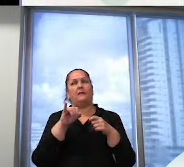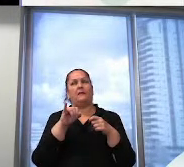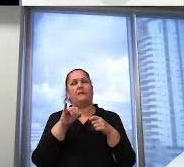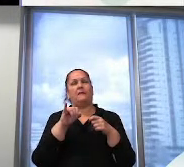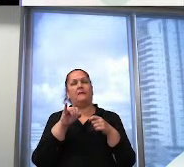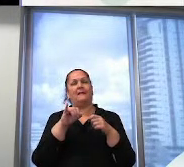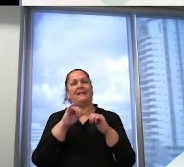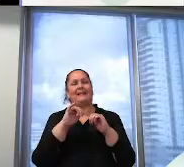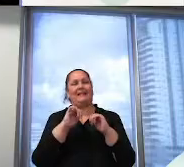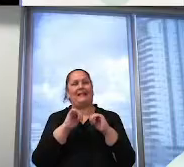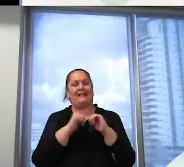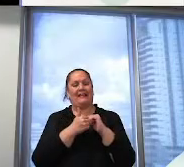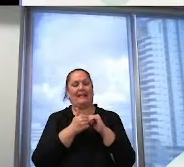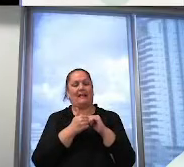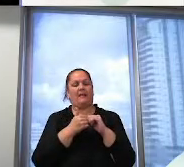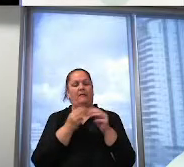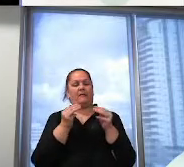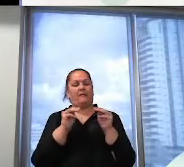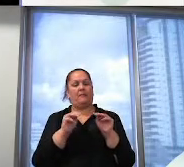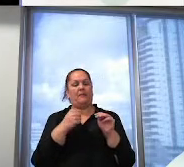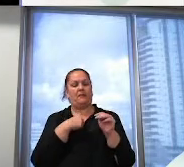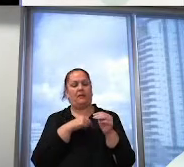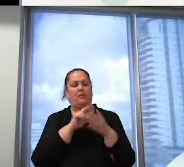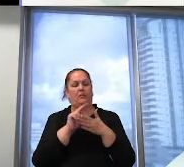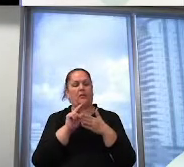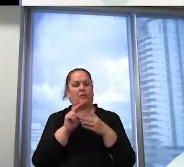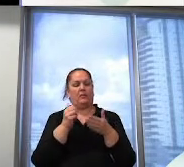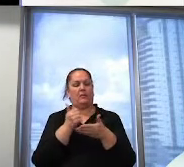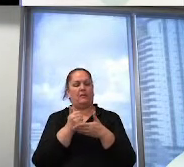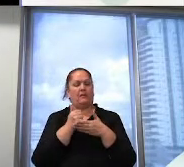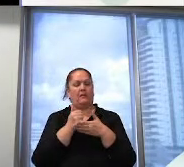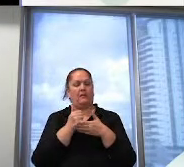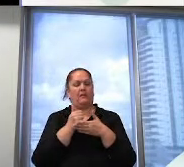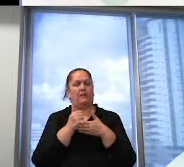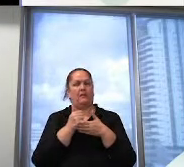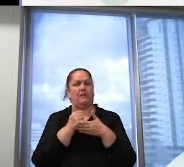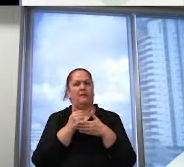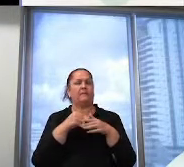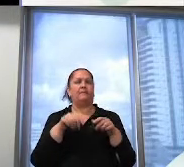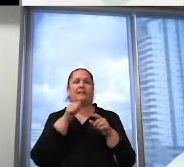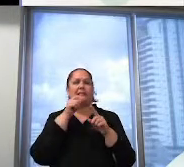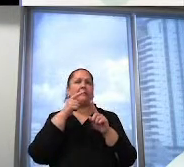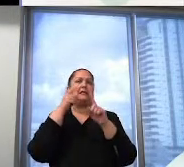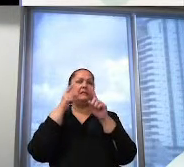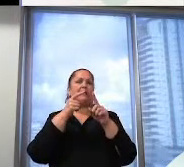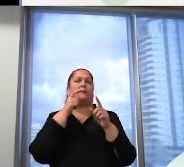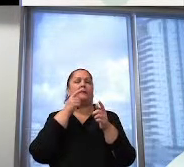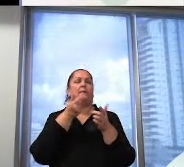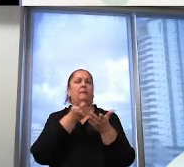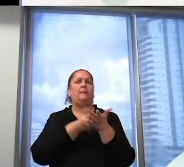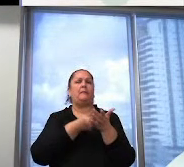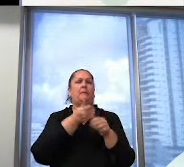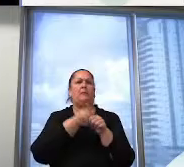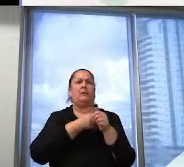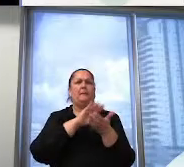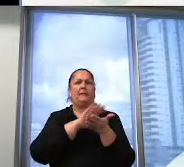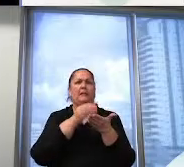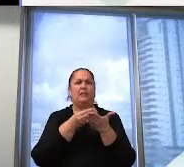how the method we utilize to help us set our target, it's not our targets, our